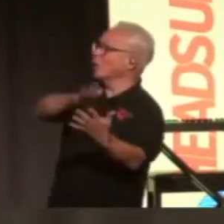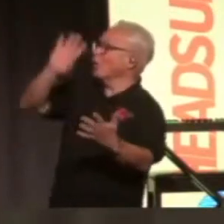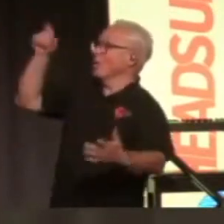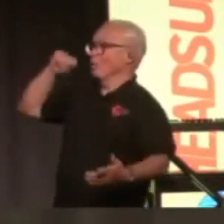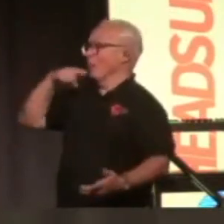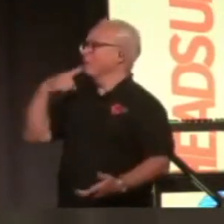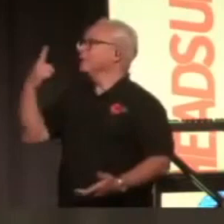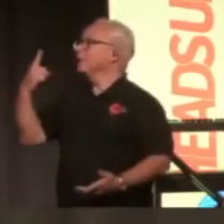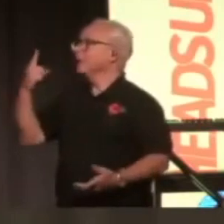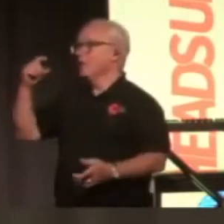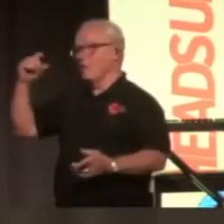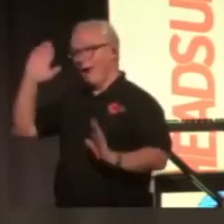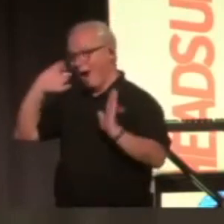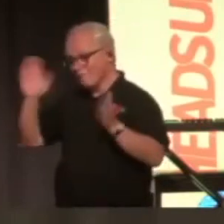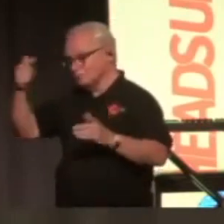lest we forget